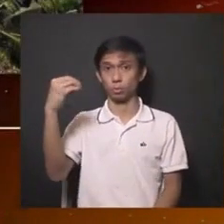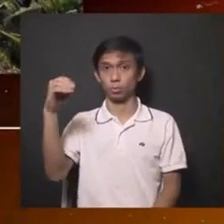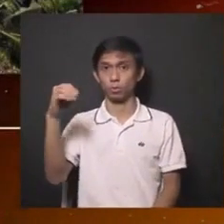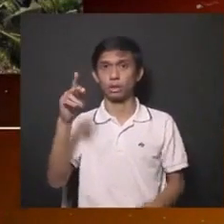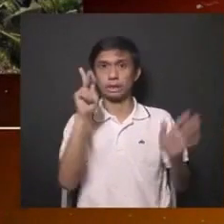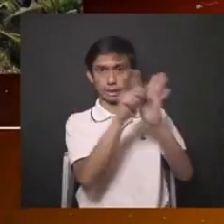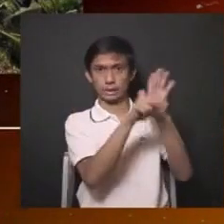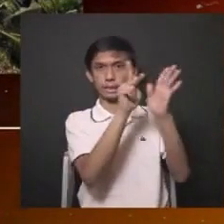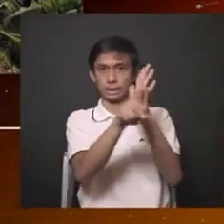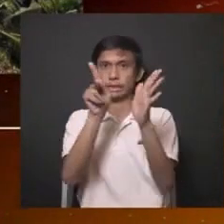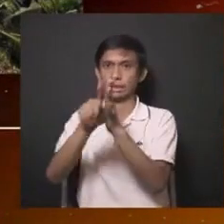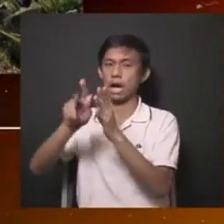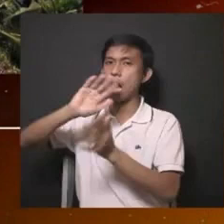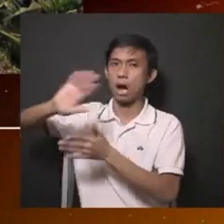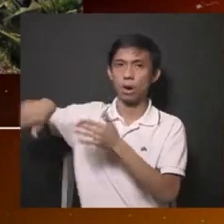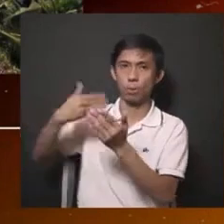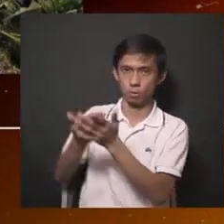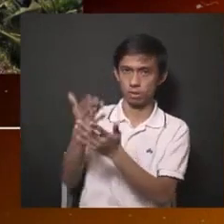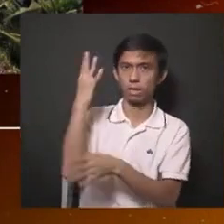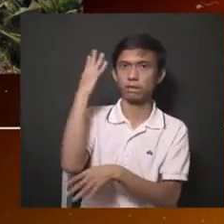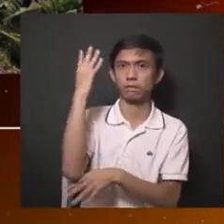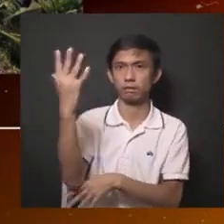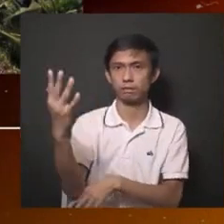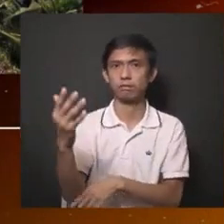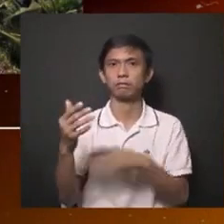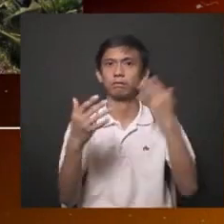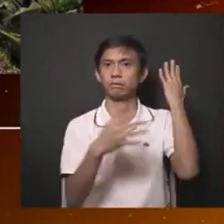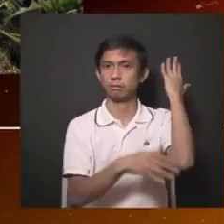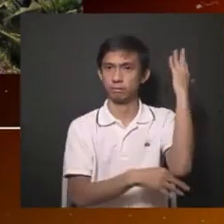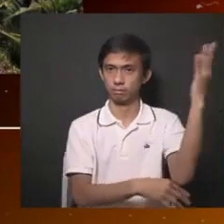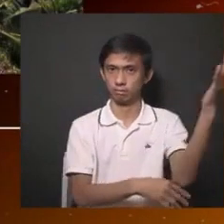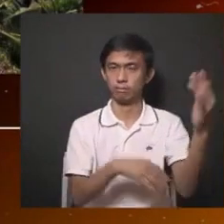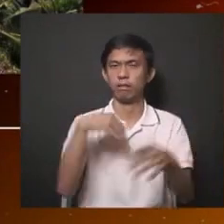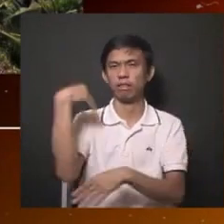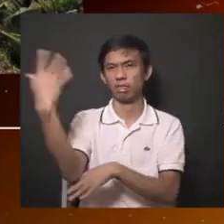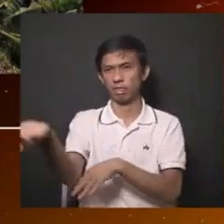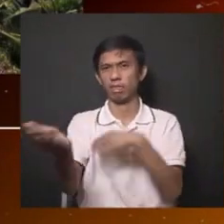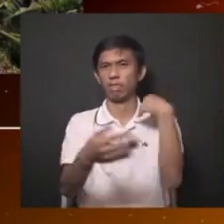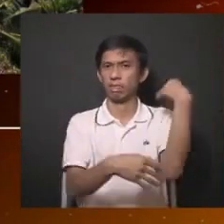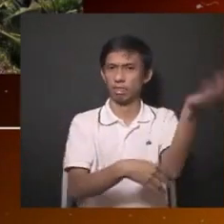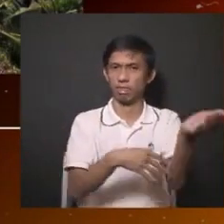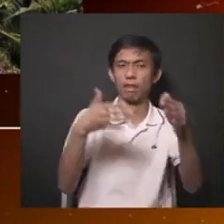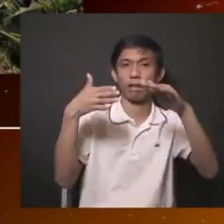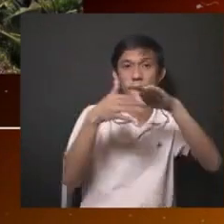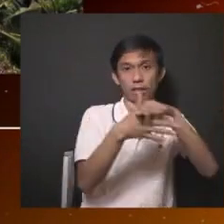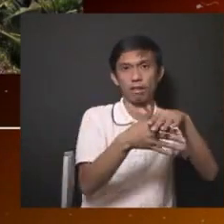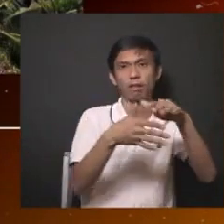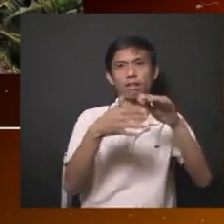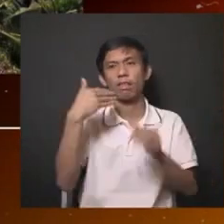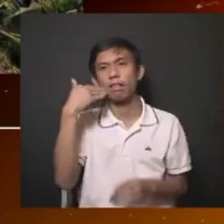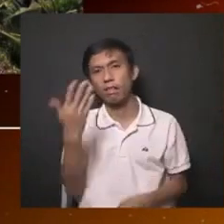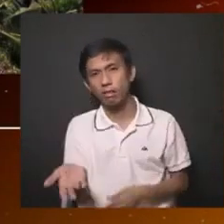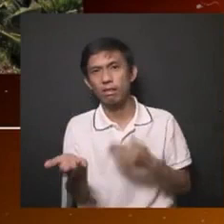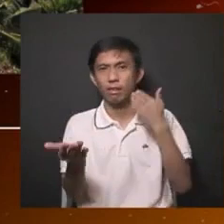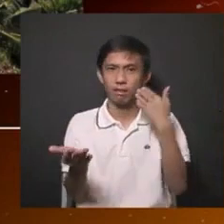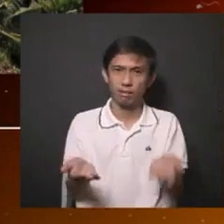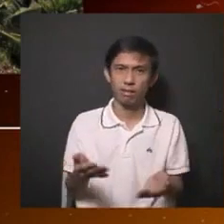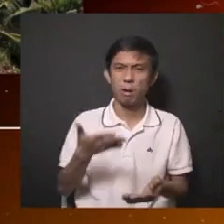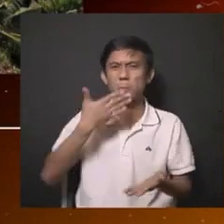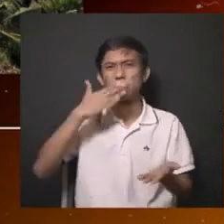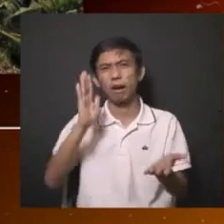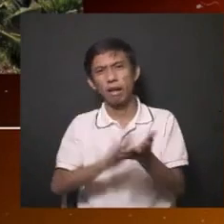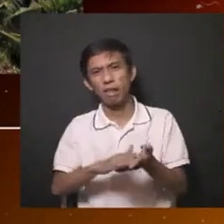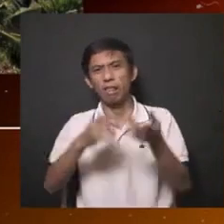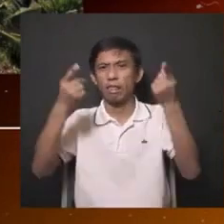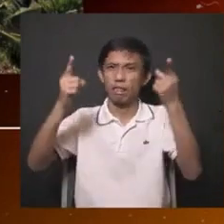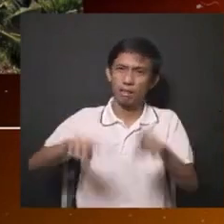plant, marine, and living thing in the area. It got so bad that when Arthur heard about it, he